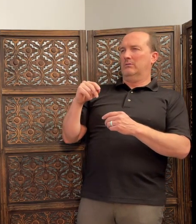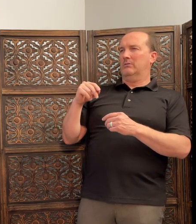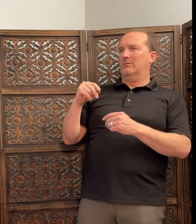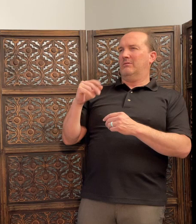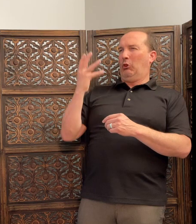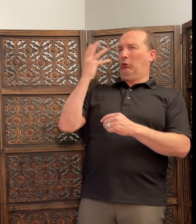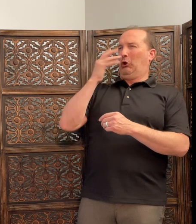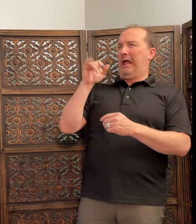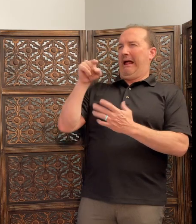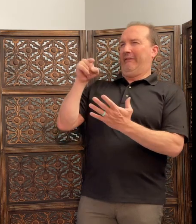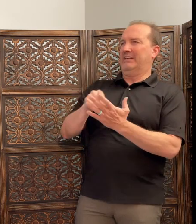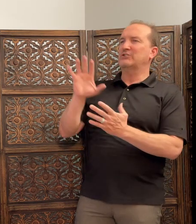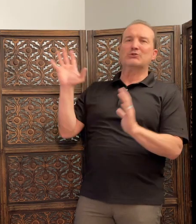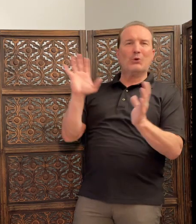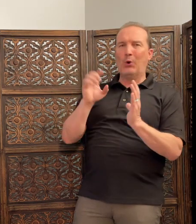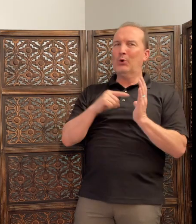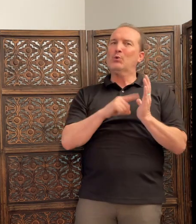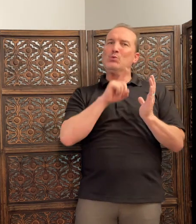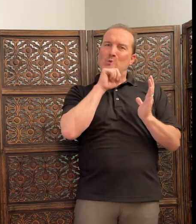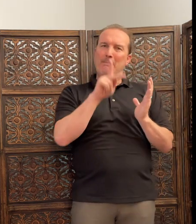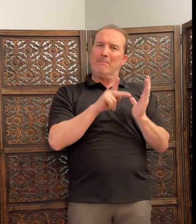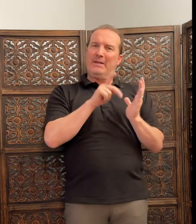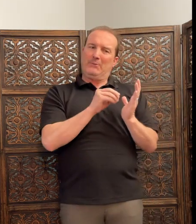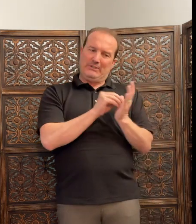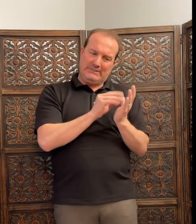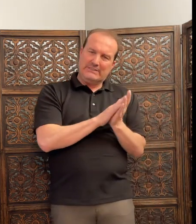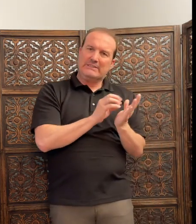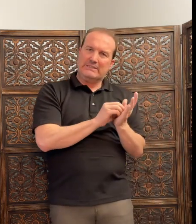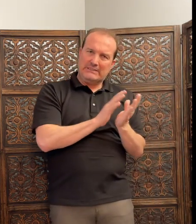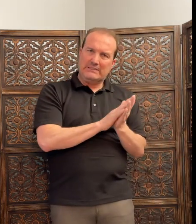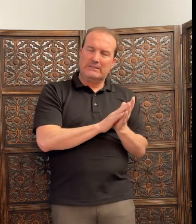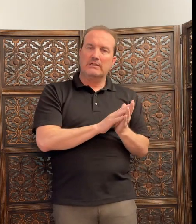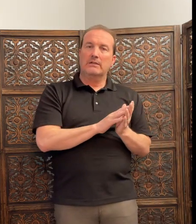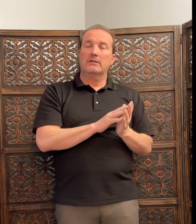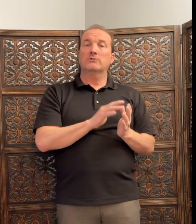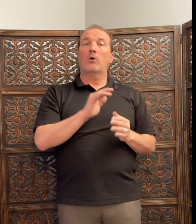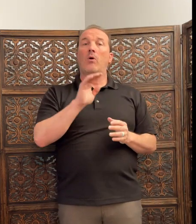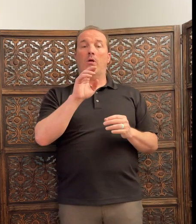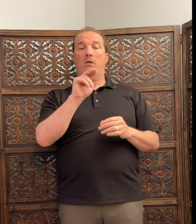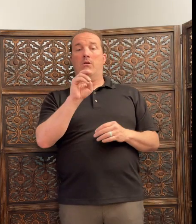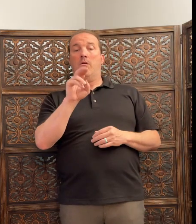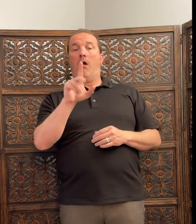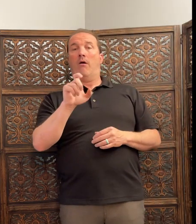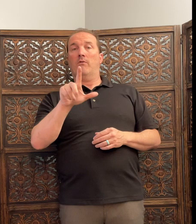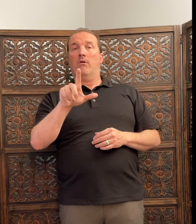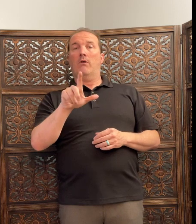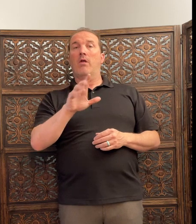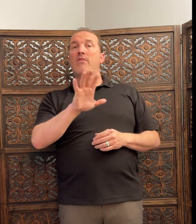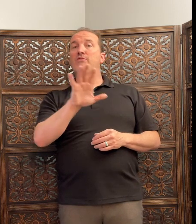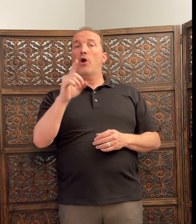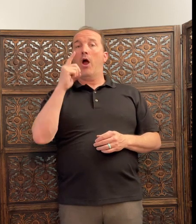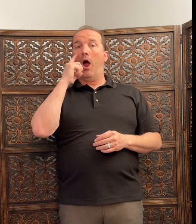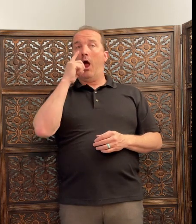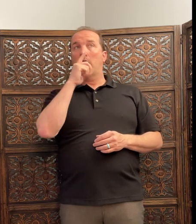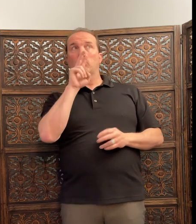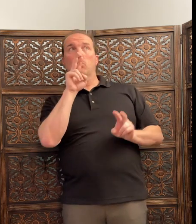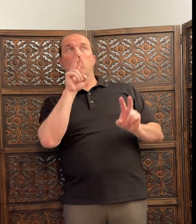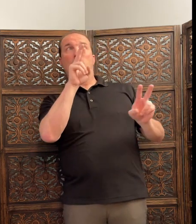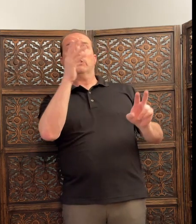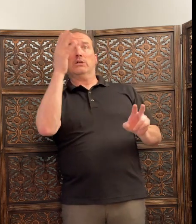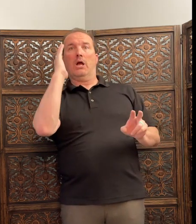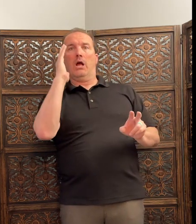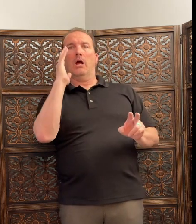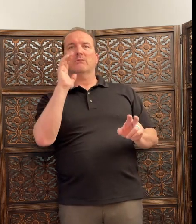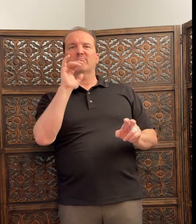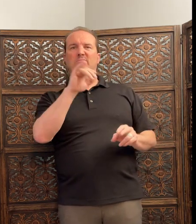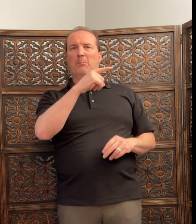will look at how Hurston's most iconic and memorable work of fiction, her novel, Their Eyes Were Watching God, she